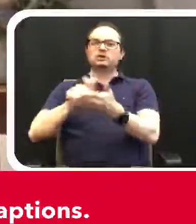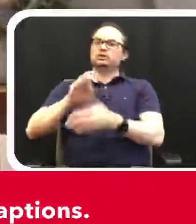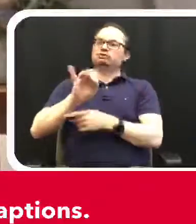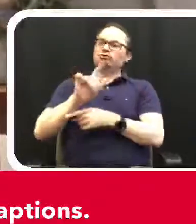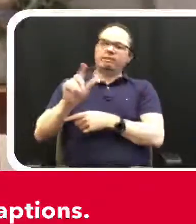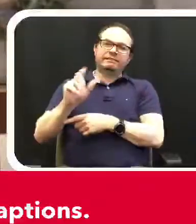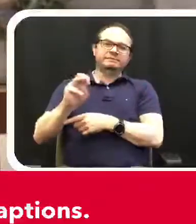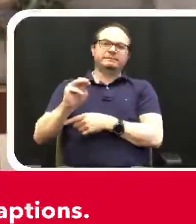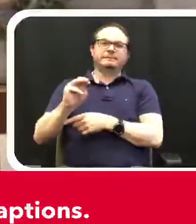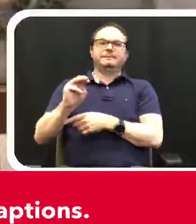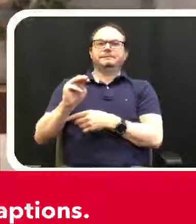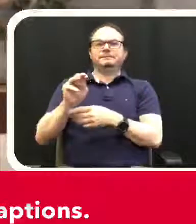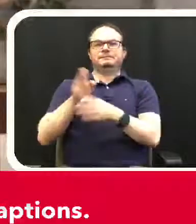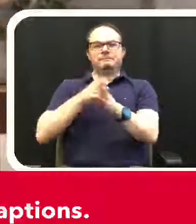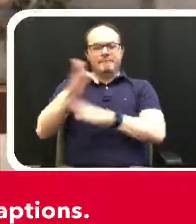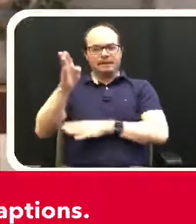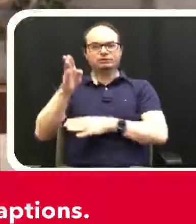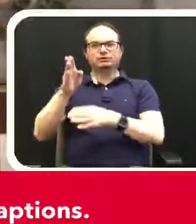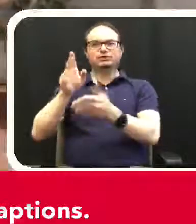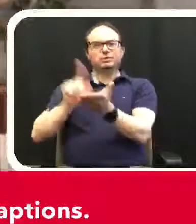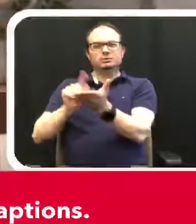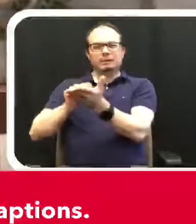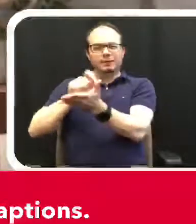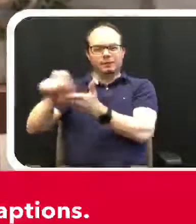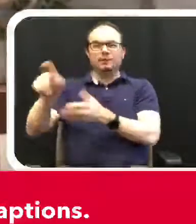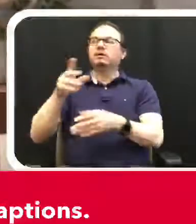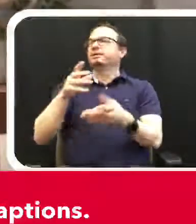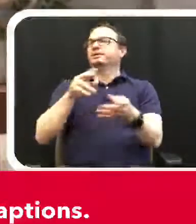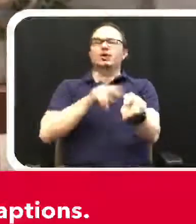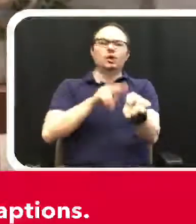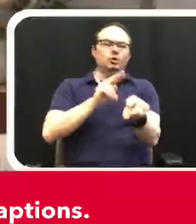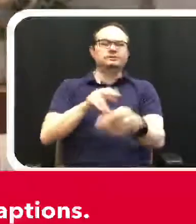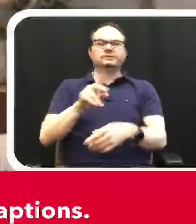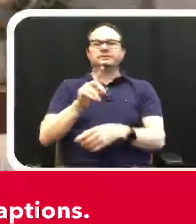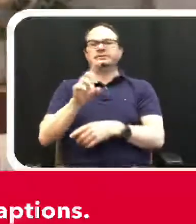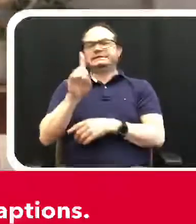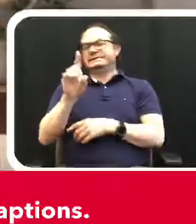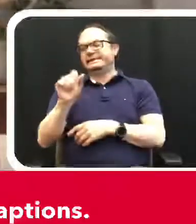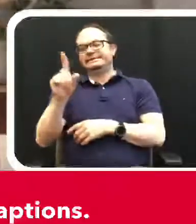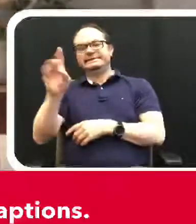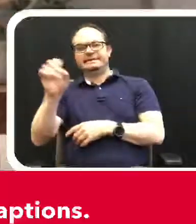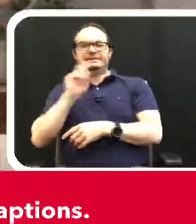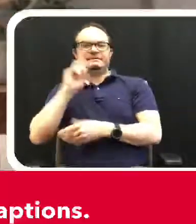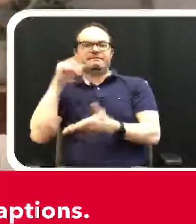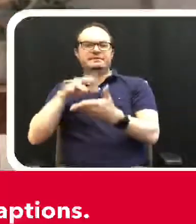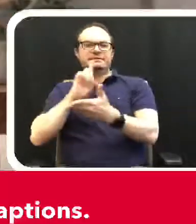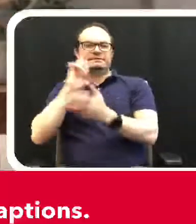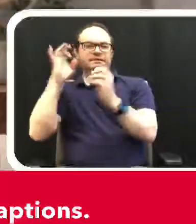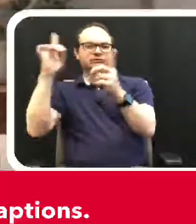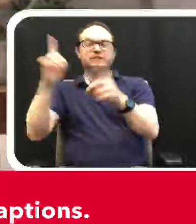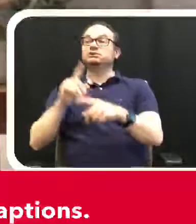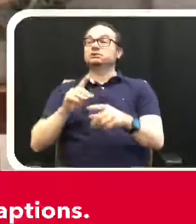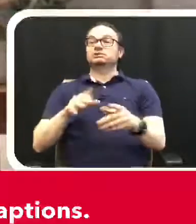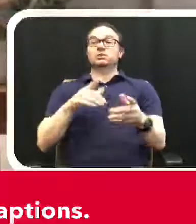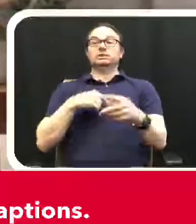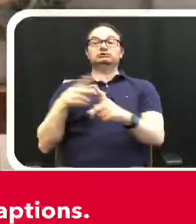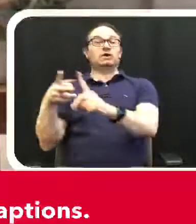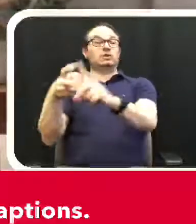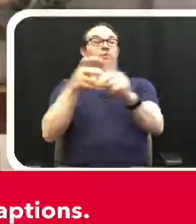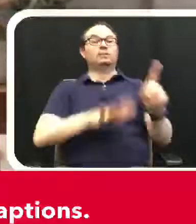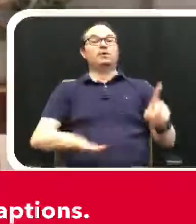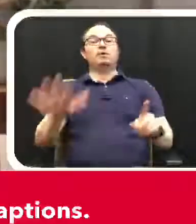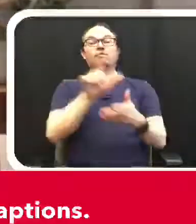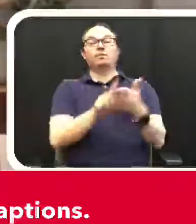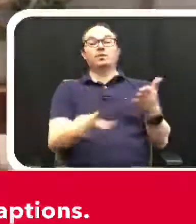nursing majors, students from deaf studies. So we try to recruit our consultants from all across campus